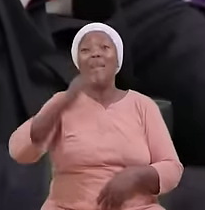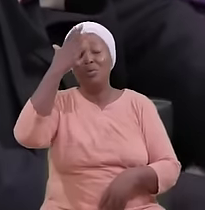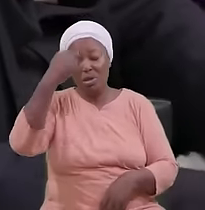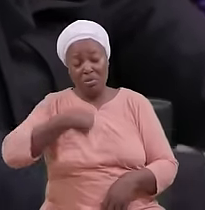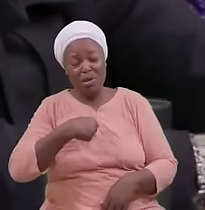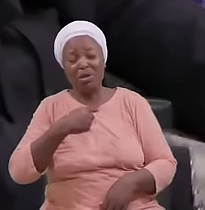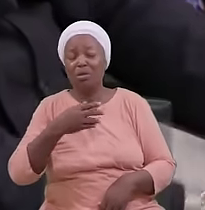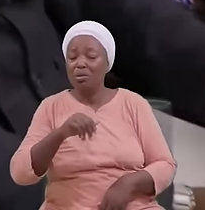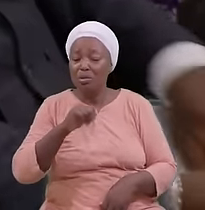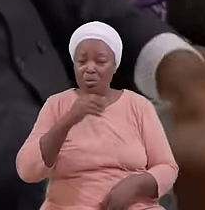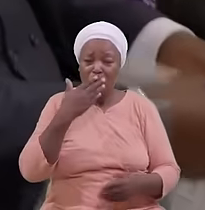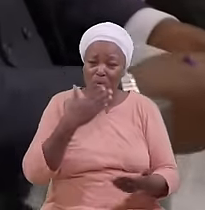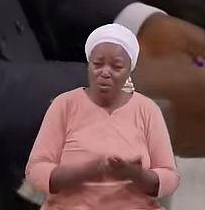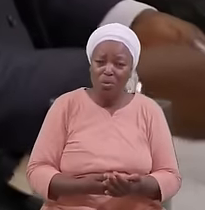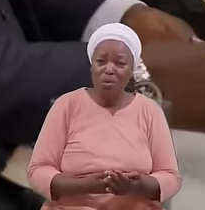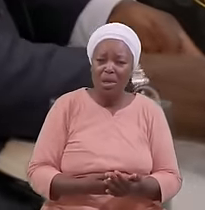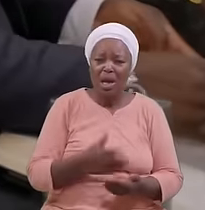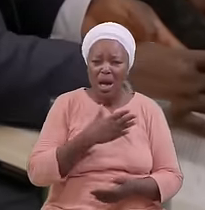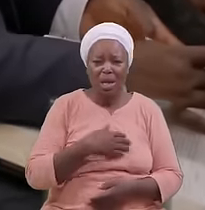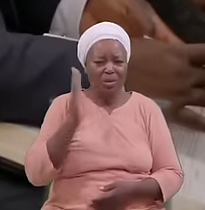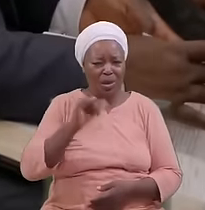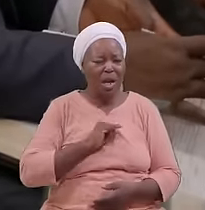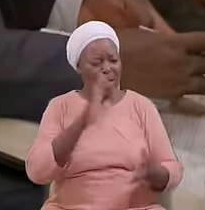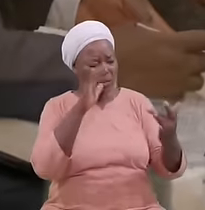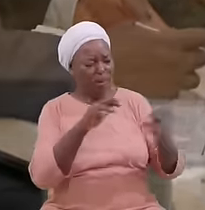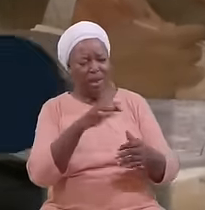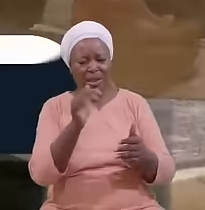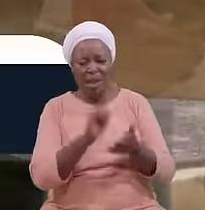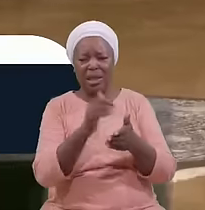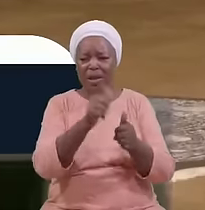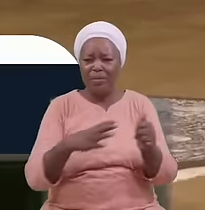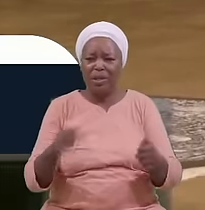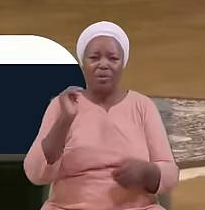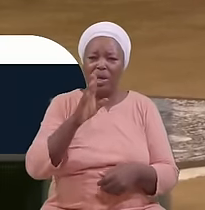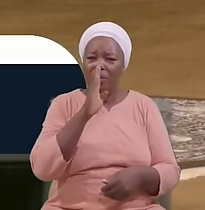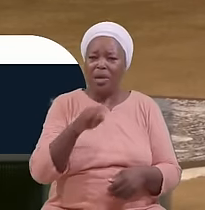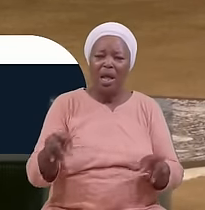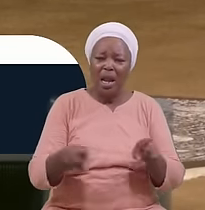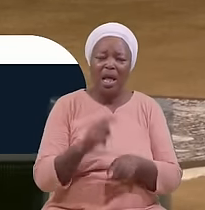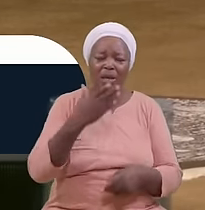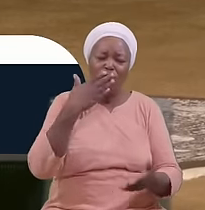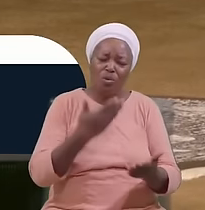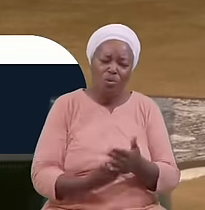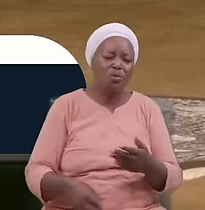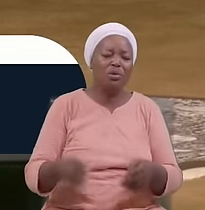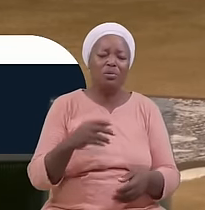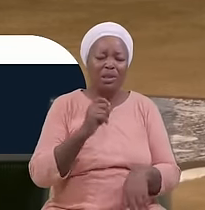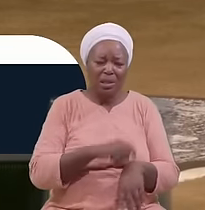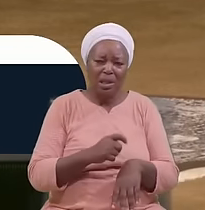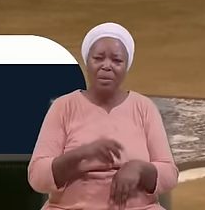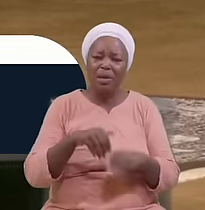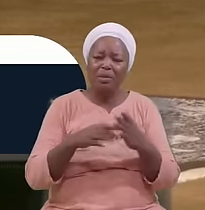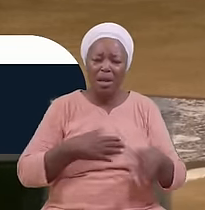righteous. And should I expect that everything will be like a rosy day? He had his